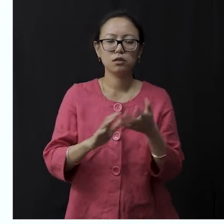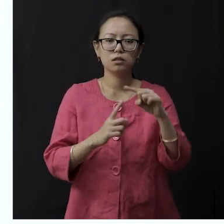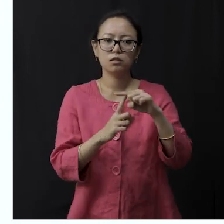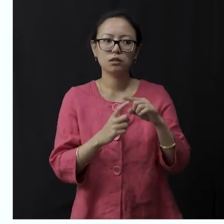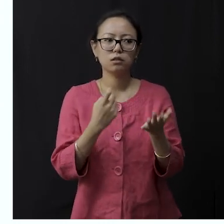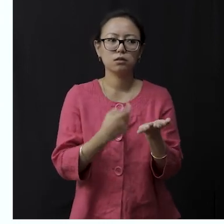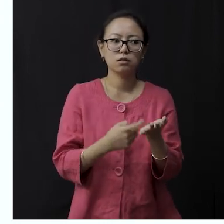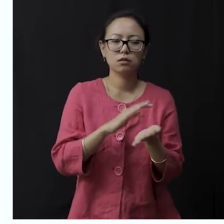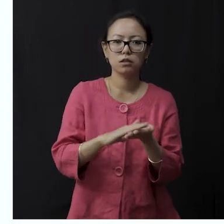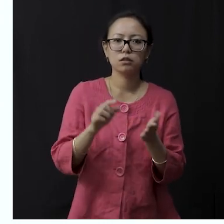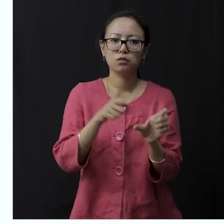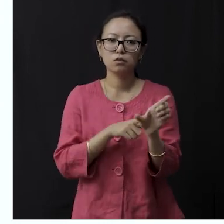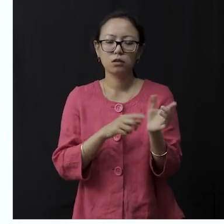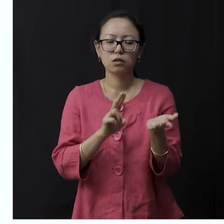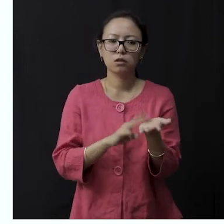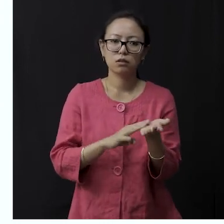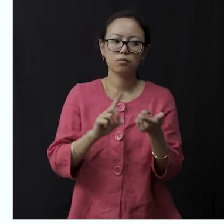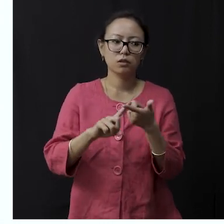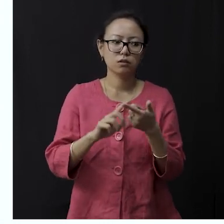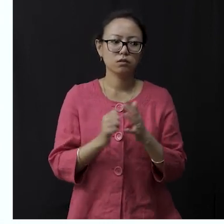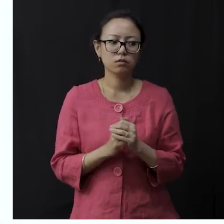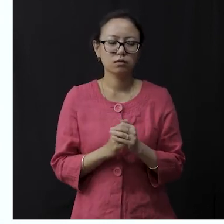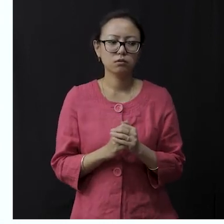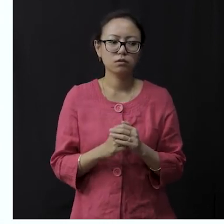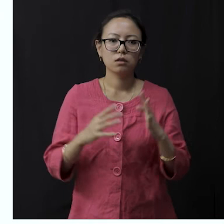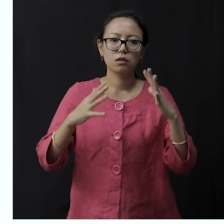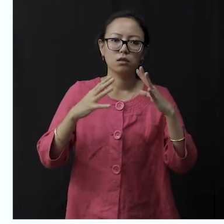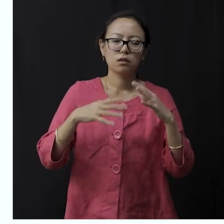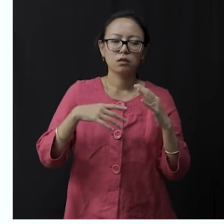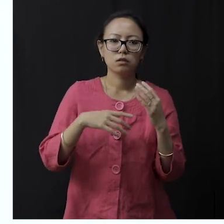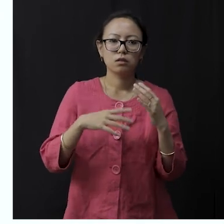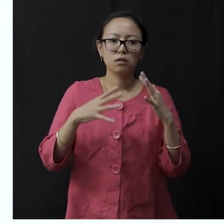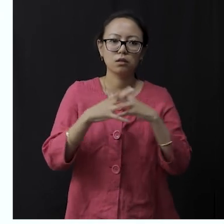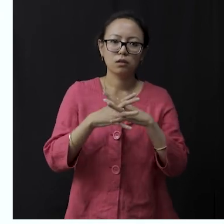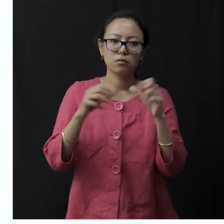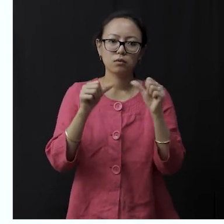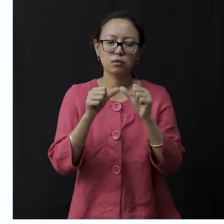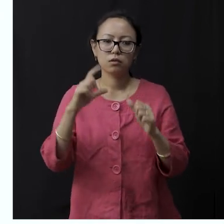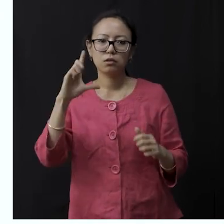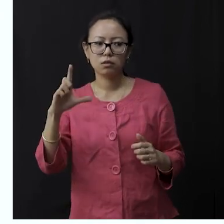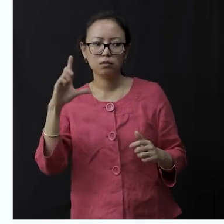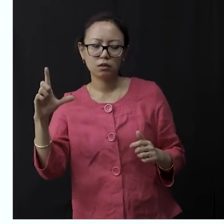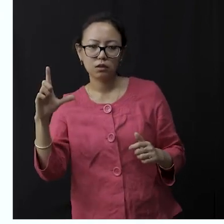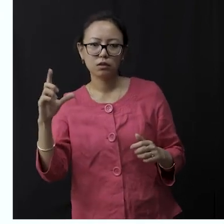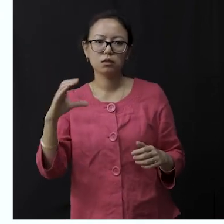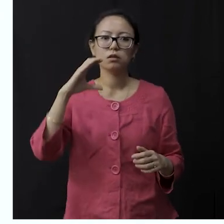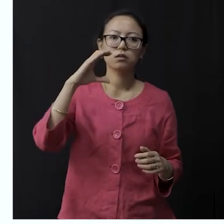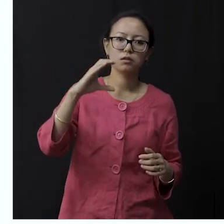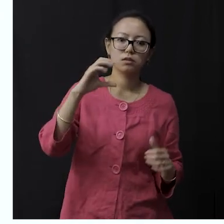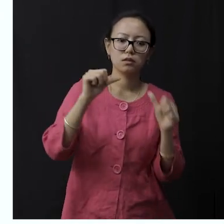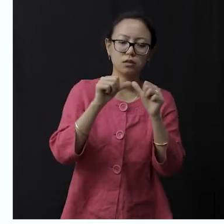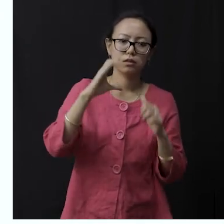Next, the wall, call, fall, all. The all ends with A-double-L, right?